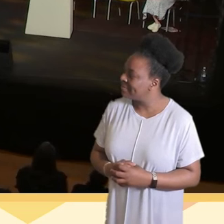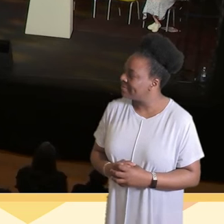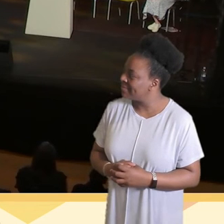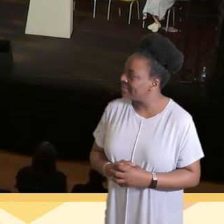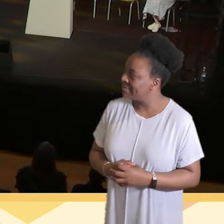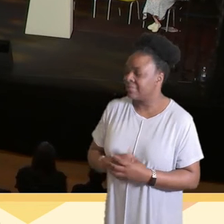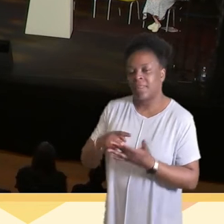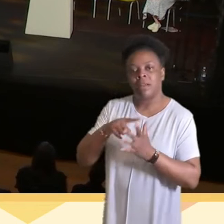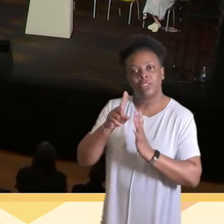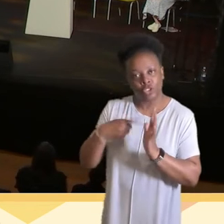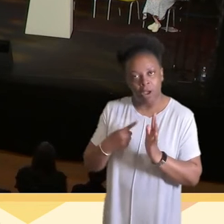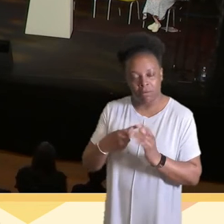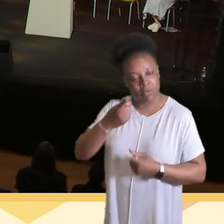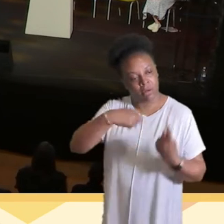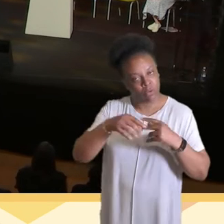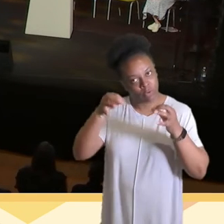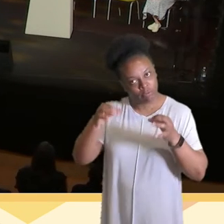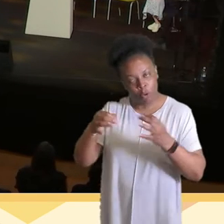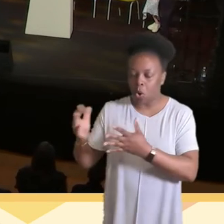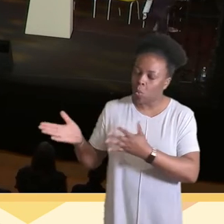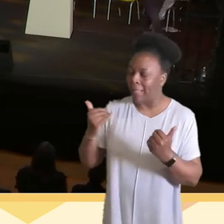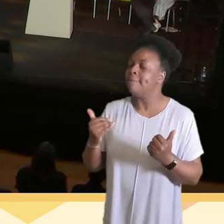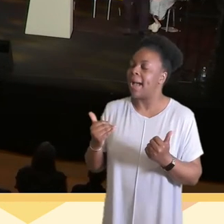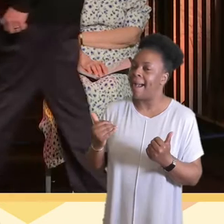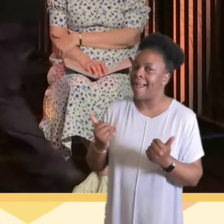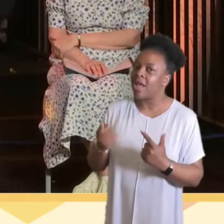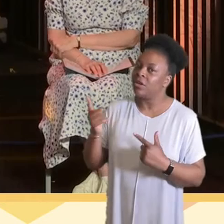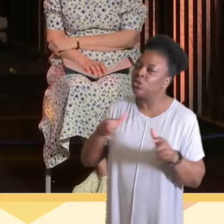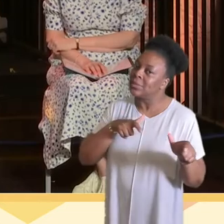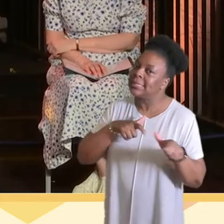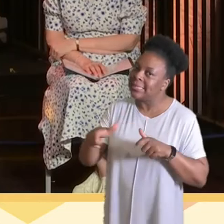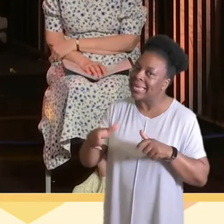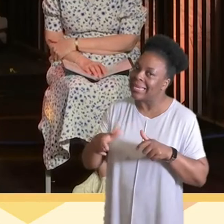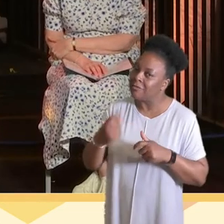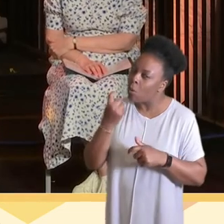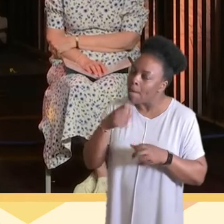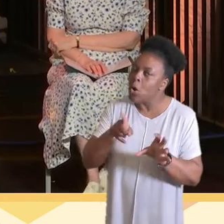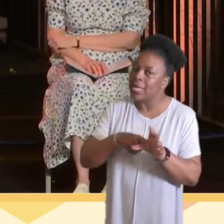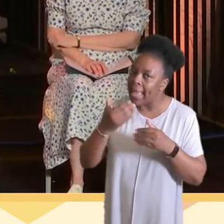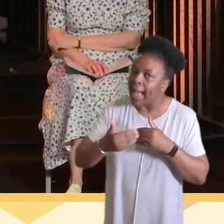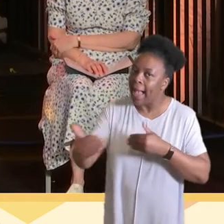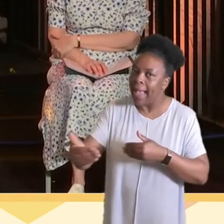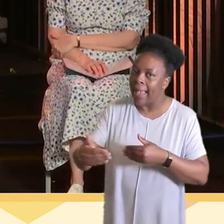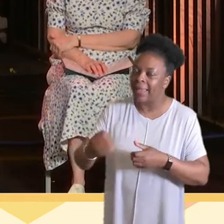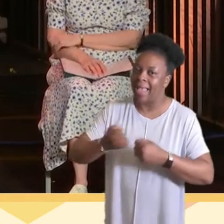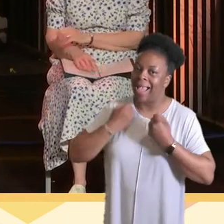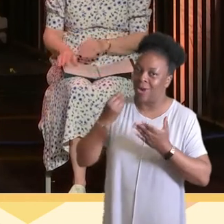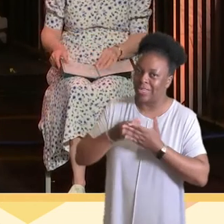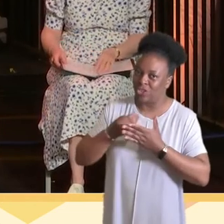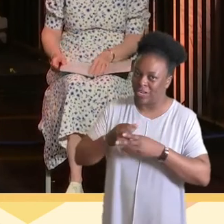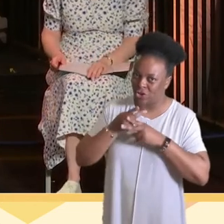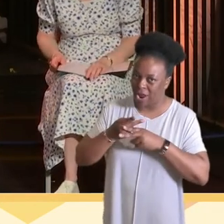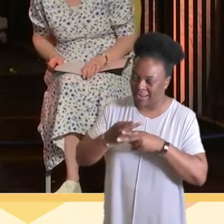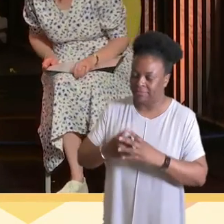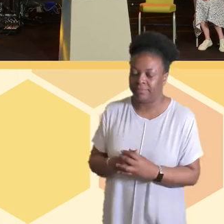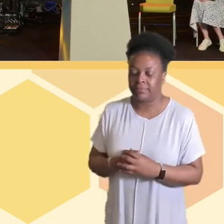John, we welcome you back. You are still our treasurer for another year. Secondly, I invite you to cast